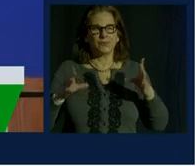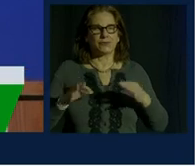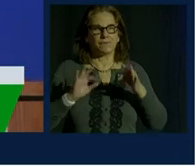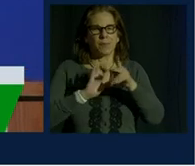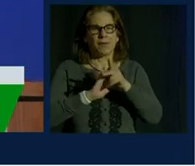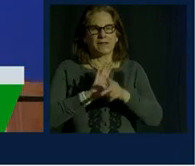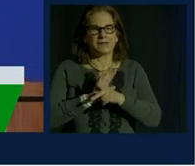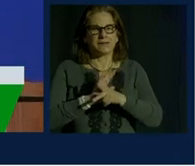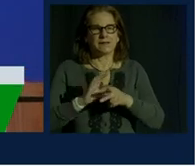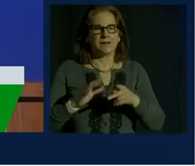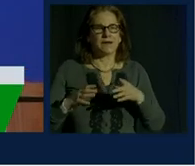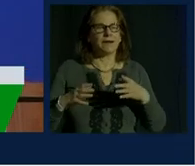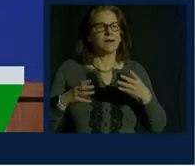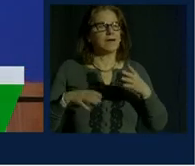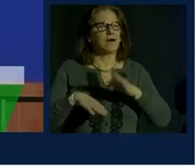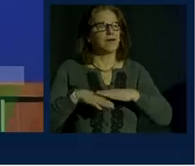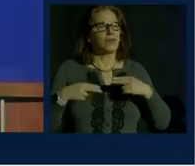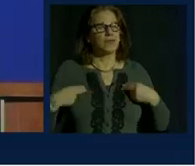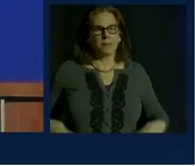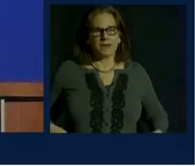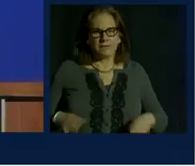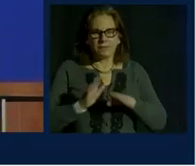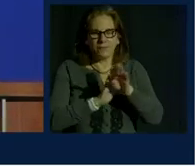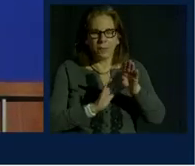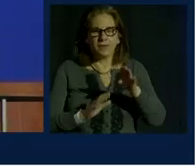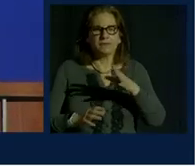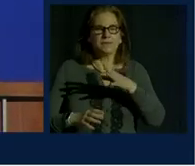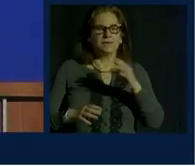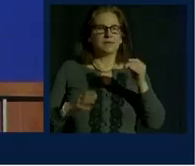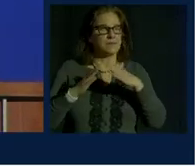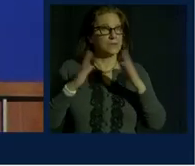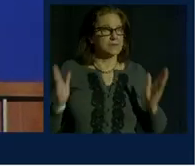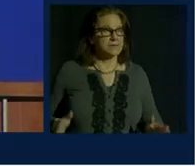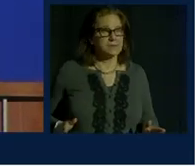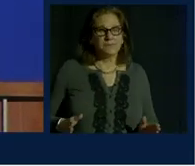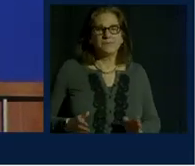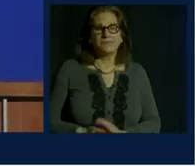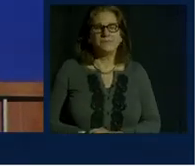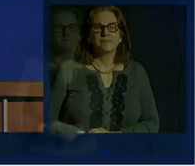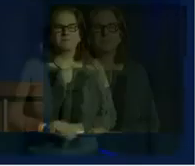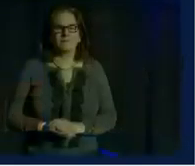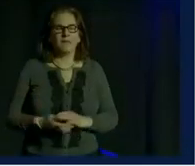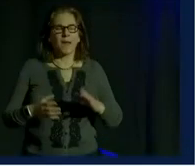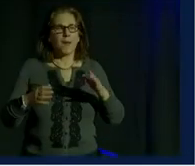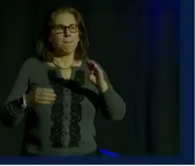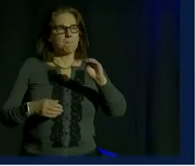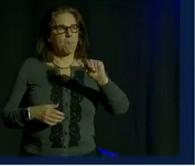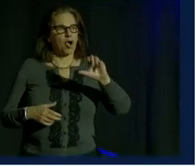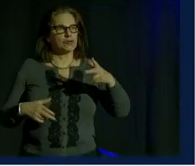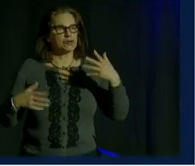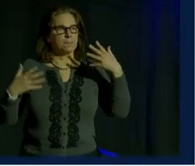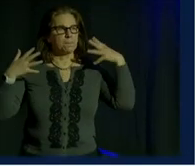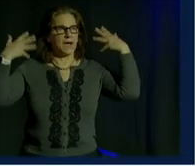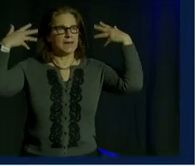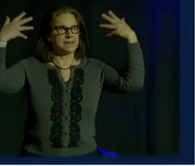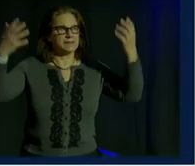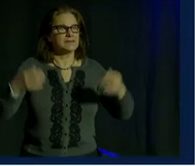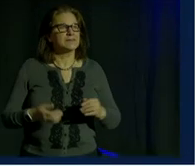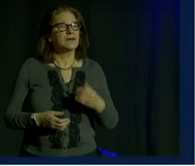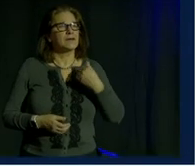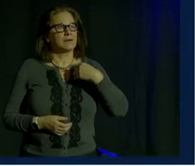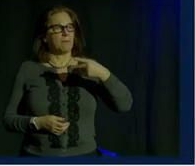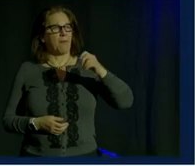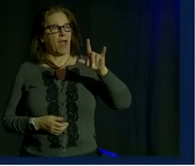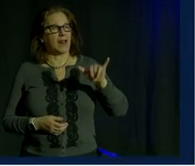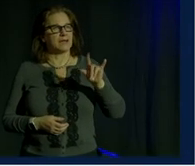back with you here at March Madness. Over the past year, these unprecedented times have only made it clearer